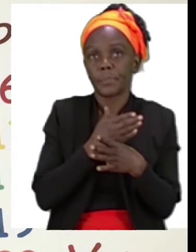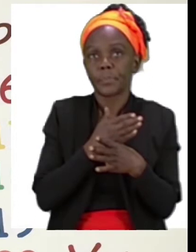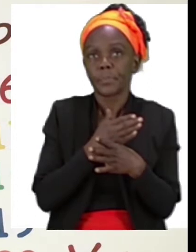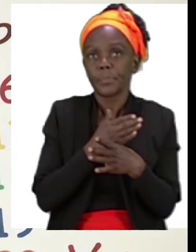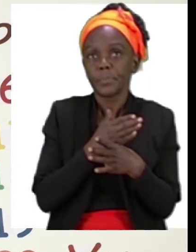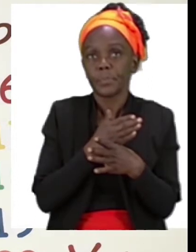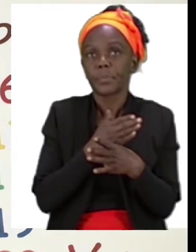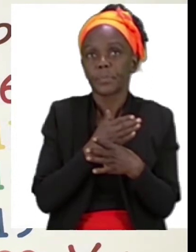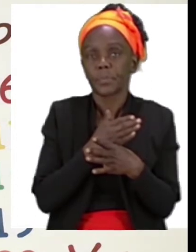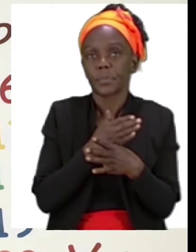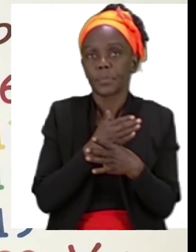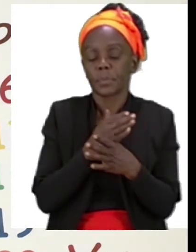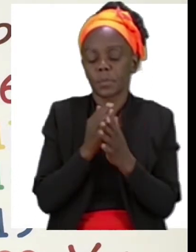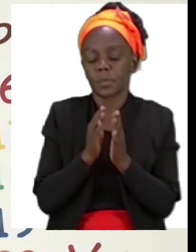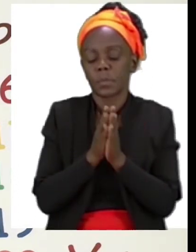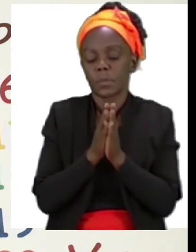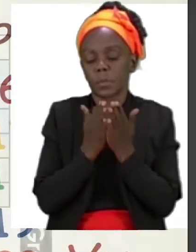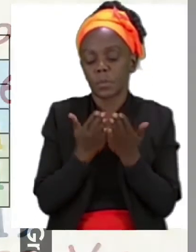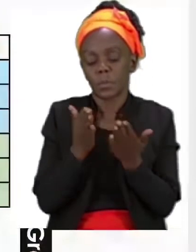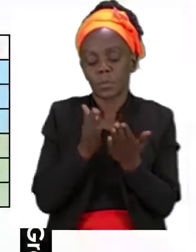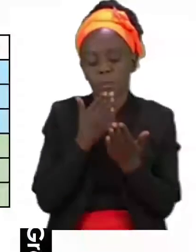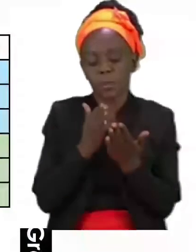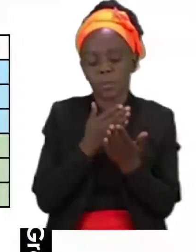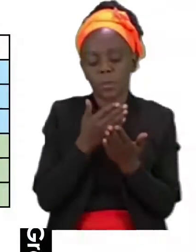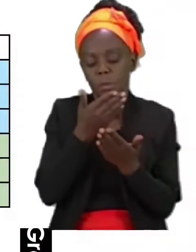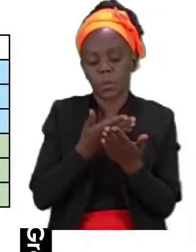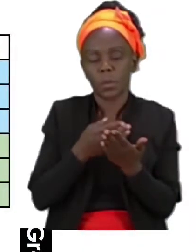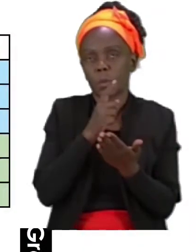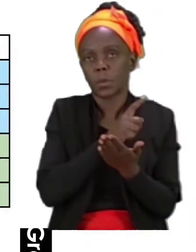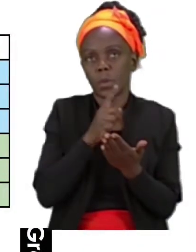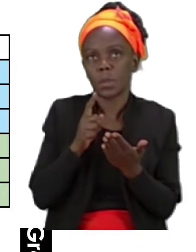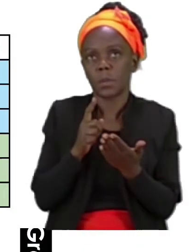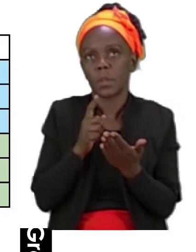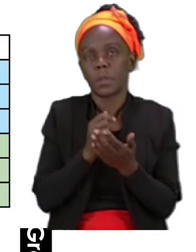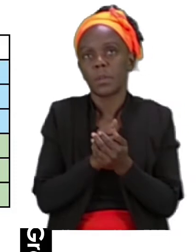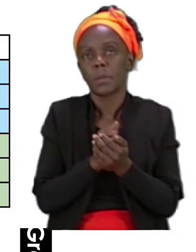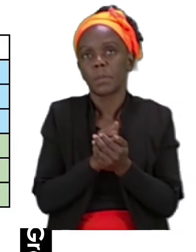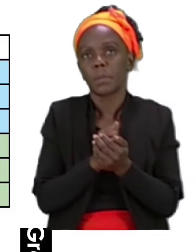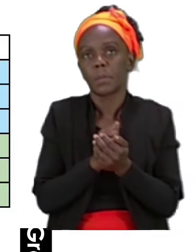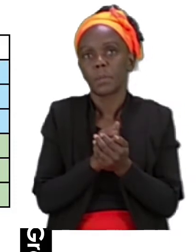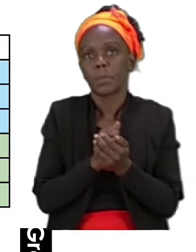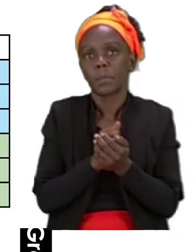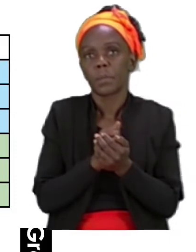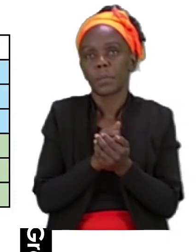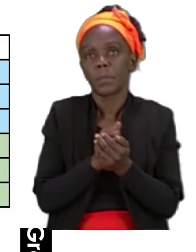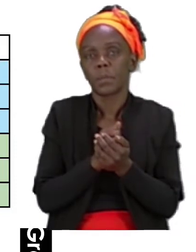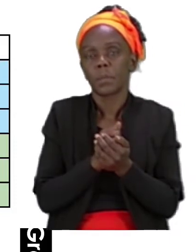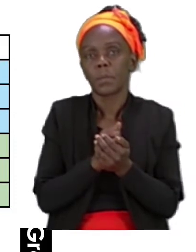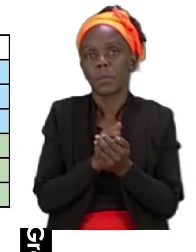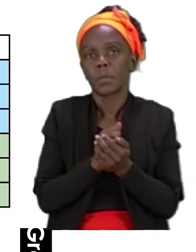2s, let us turn to page 11. On page 11, we are going to be doing